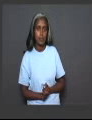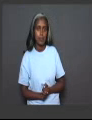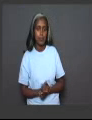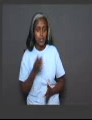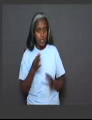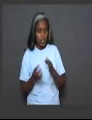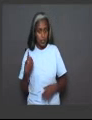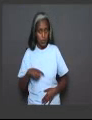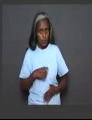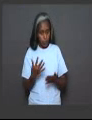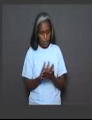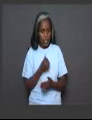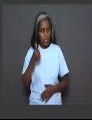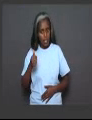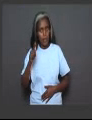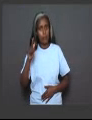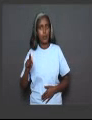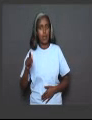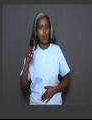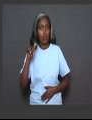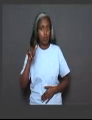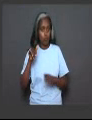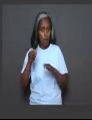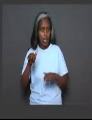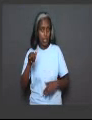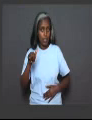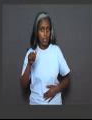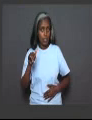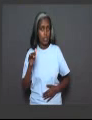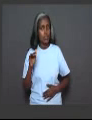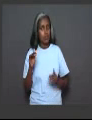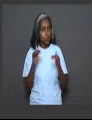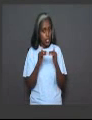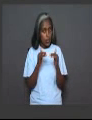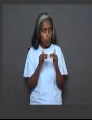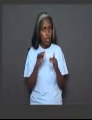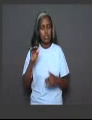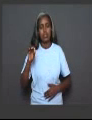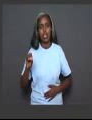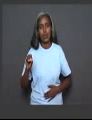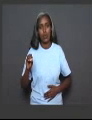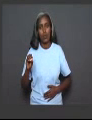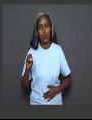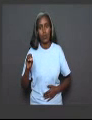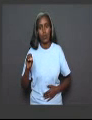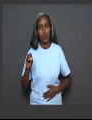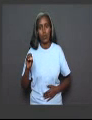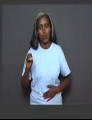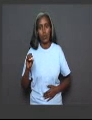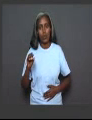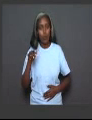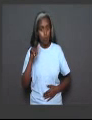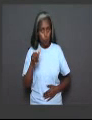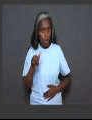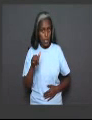If we take a prime of y to equal 0, then